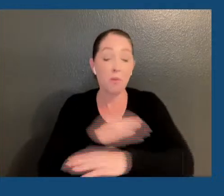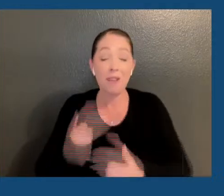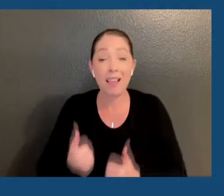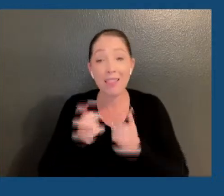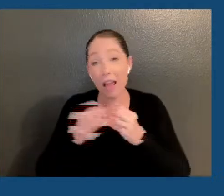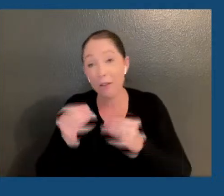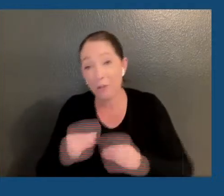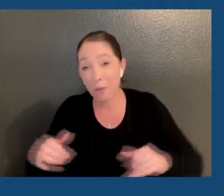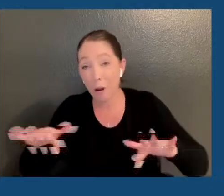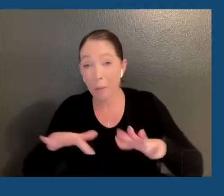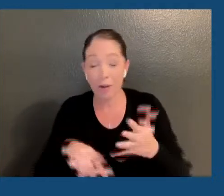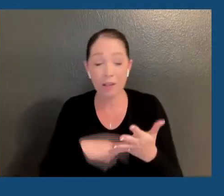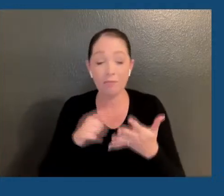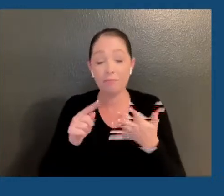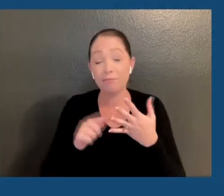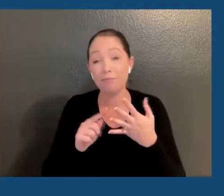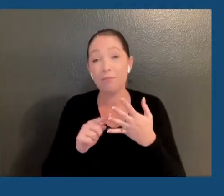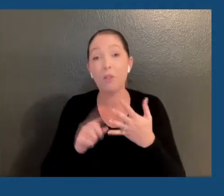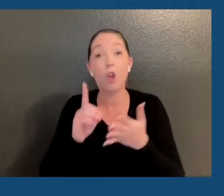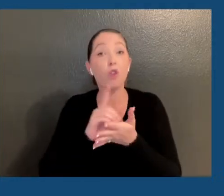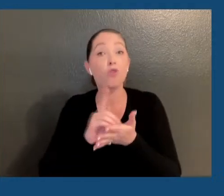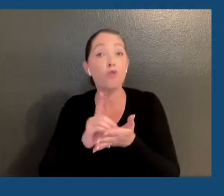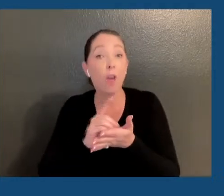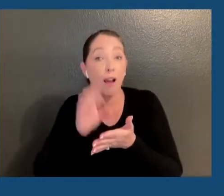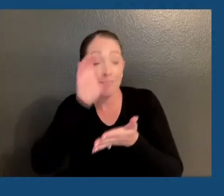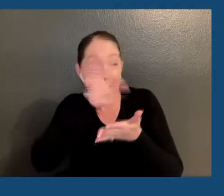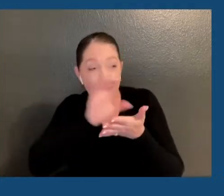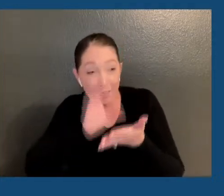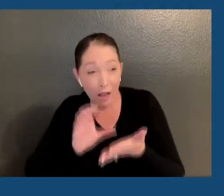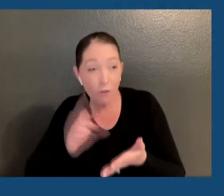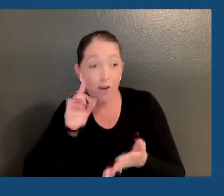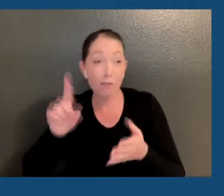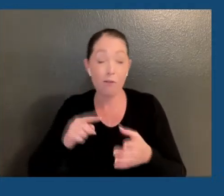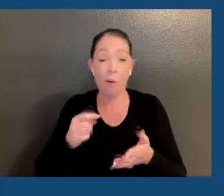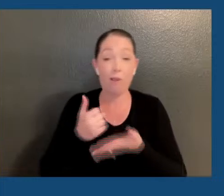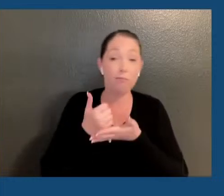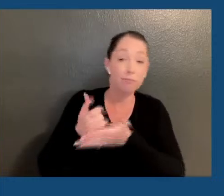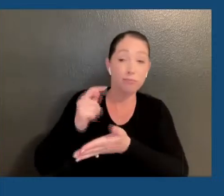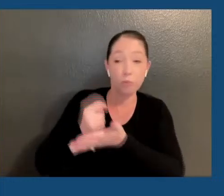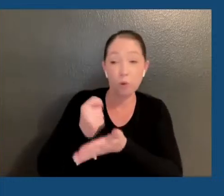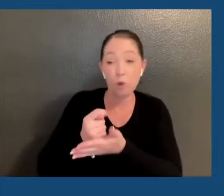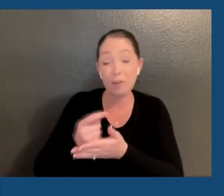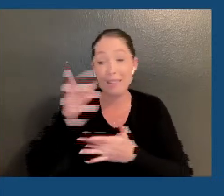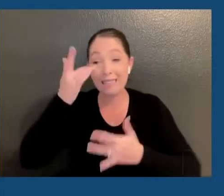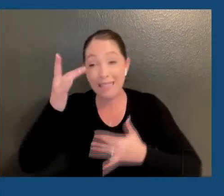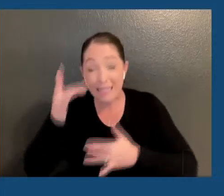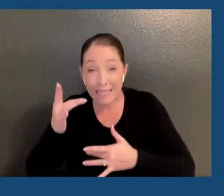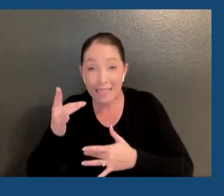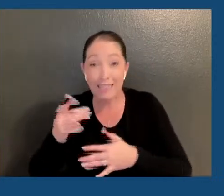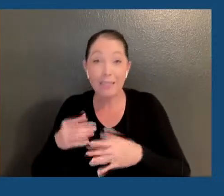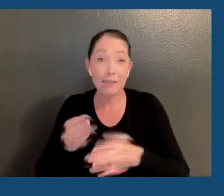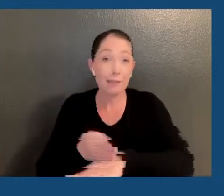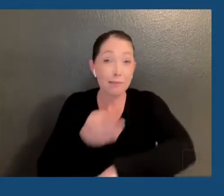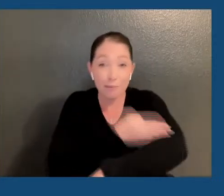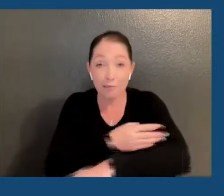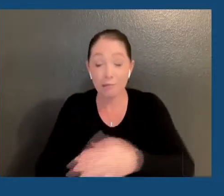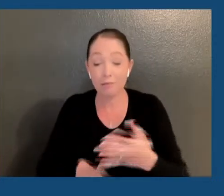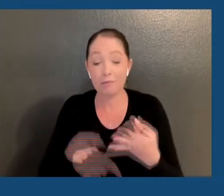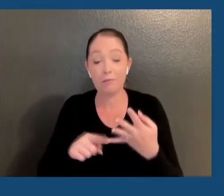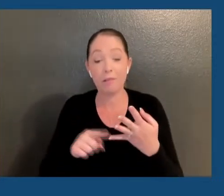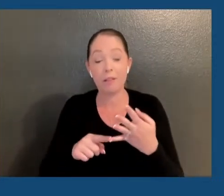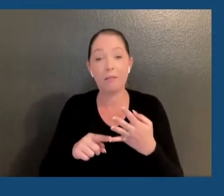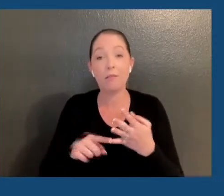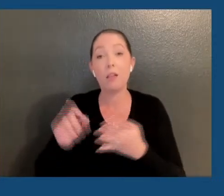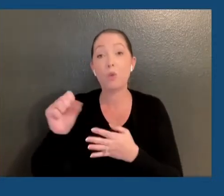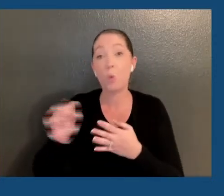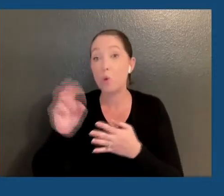accelerating the process of drug discovery to treat terrible diseases, analyzing social media in the aftermath of